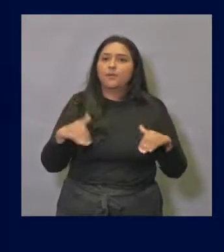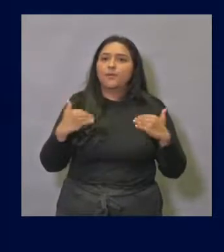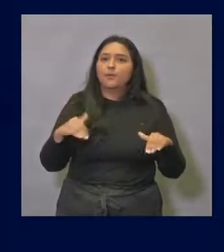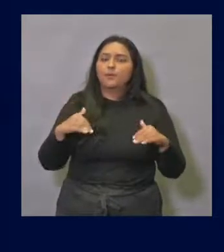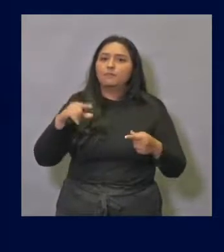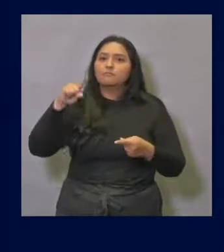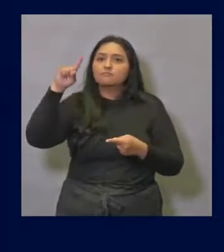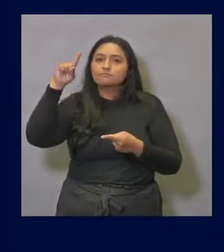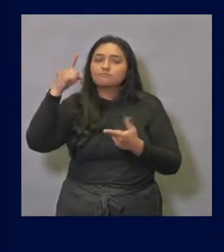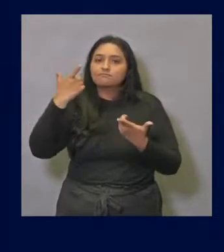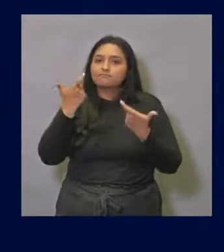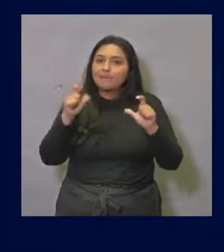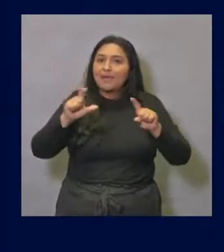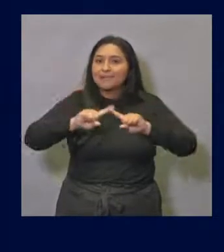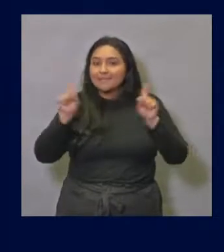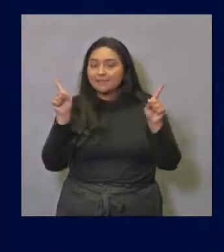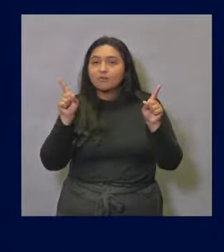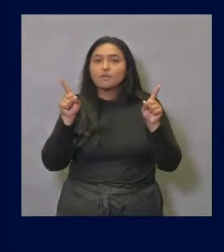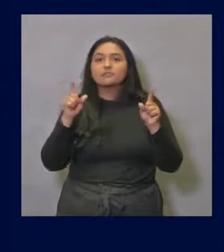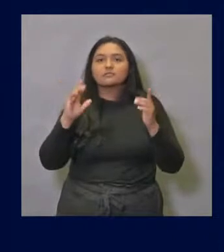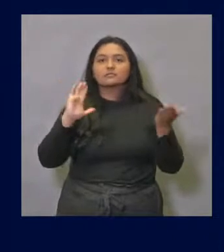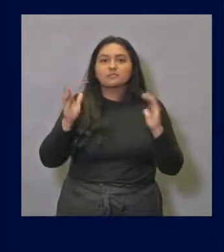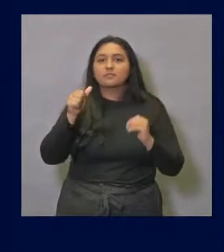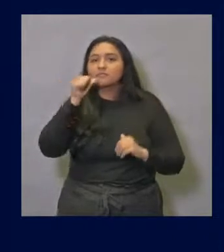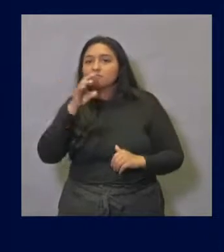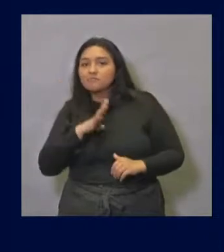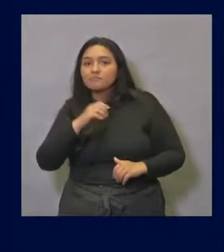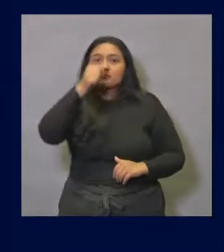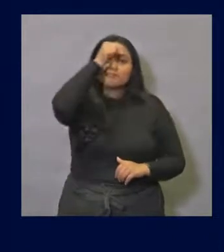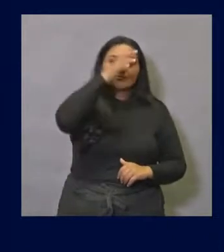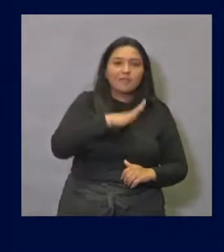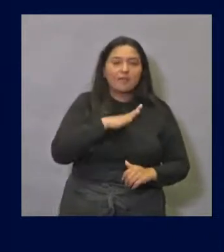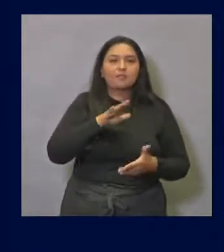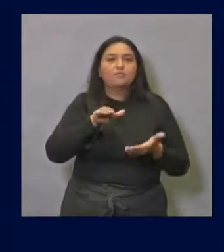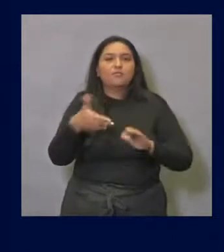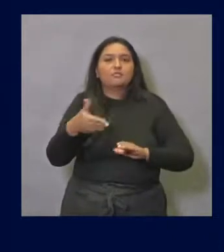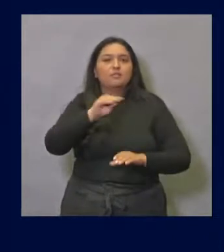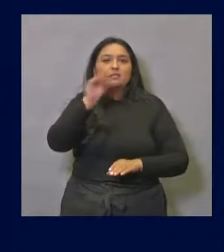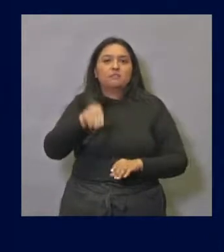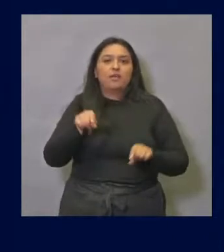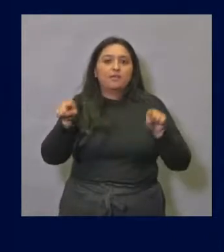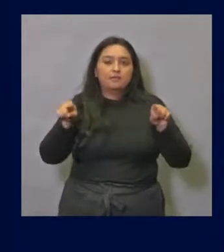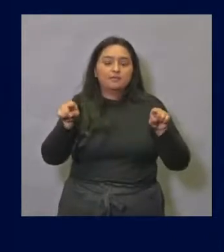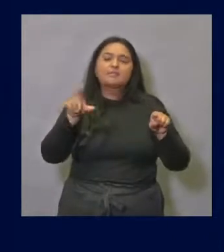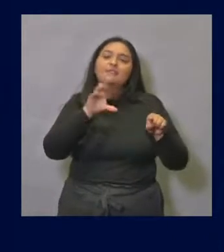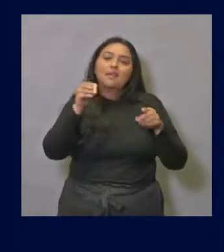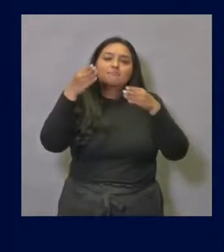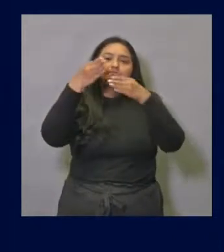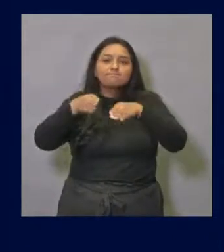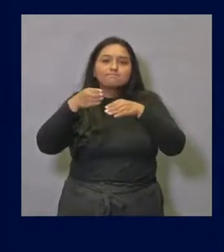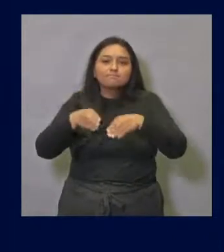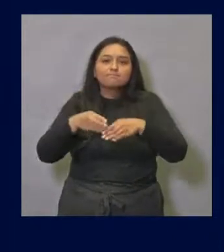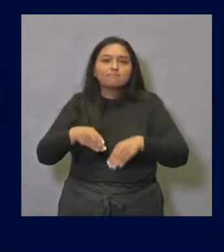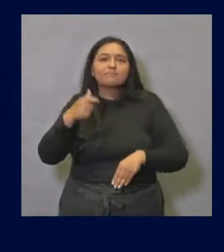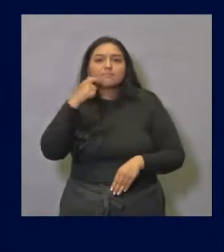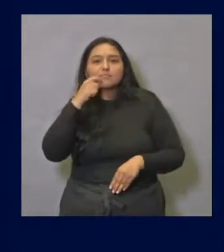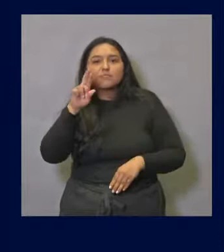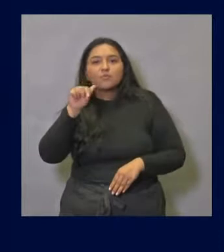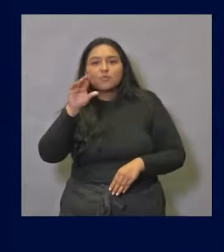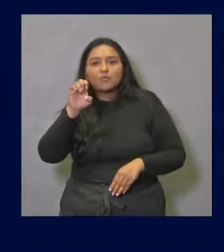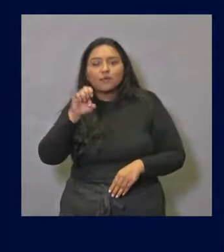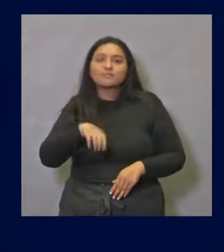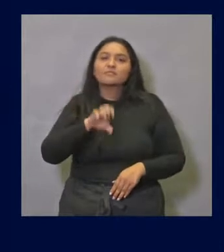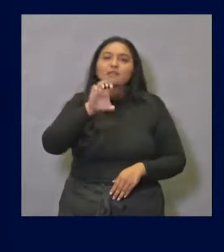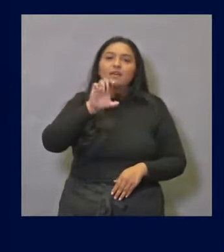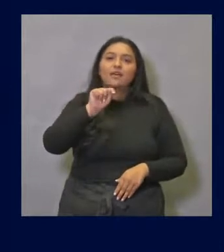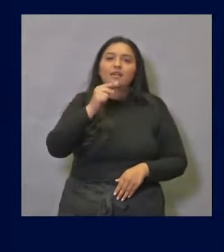between males and females in LA County, and the mortality rate amongst males by race and ethnicity. This gap is